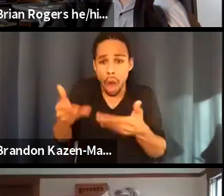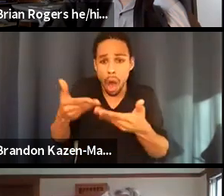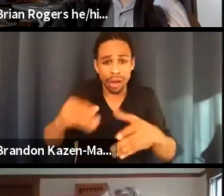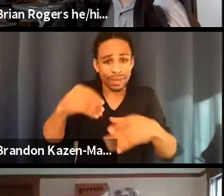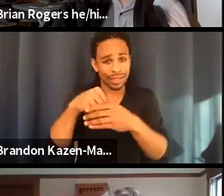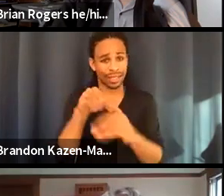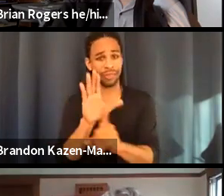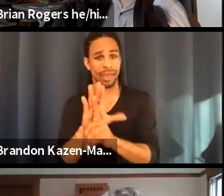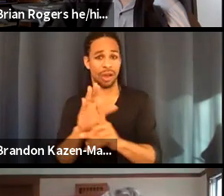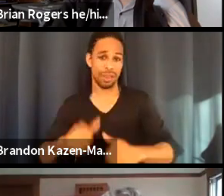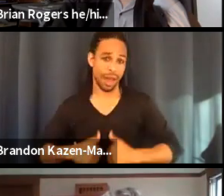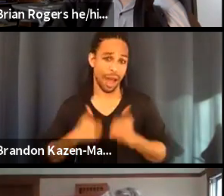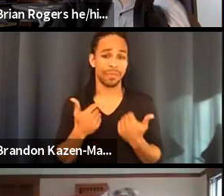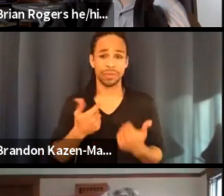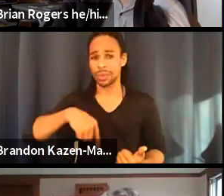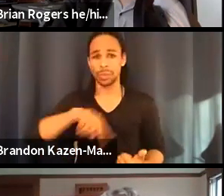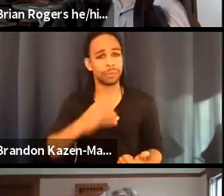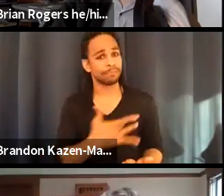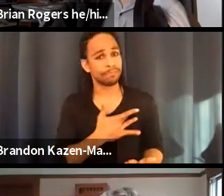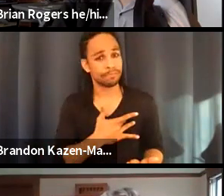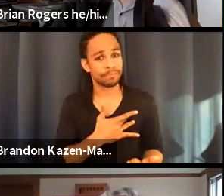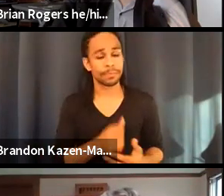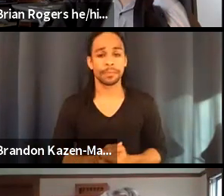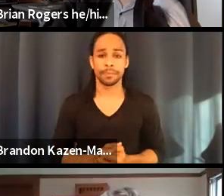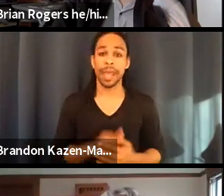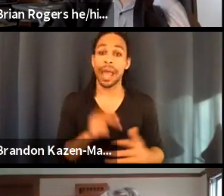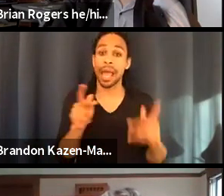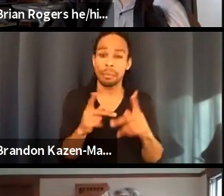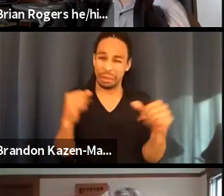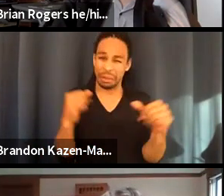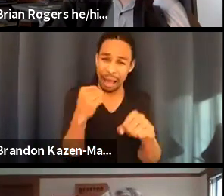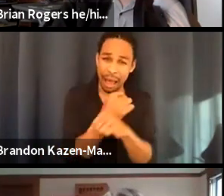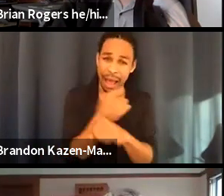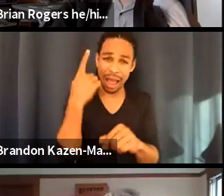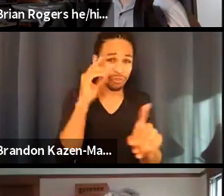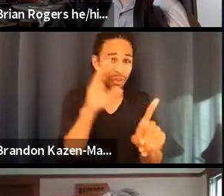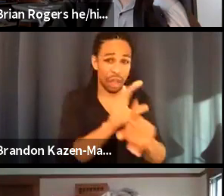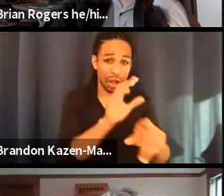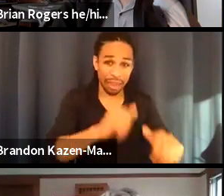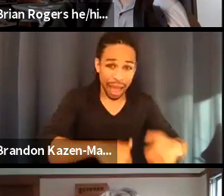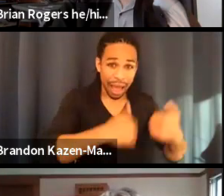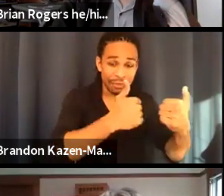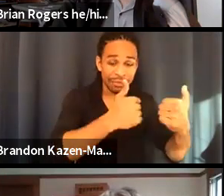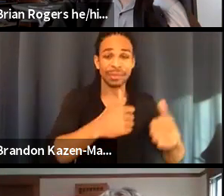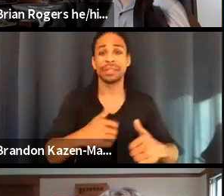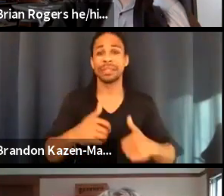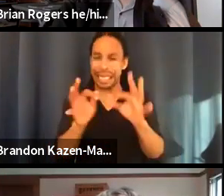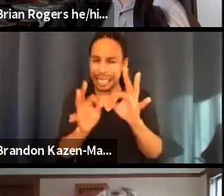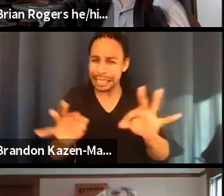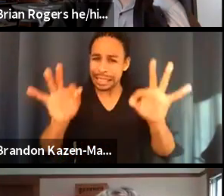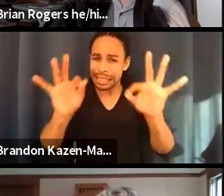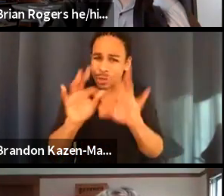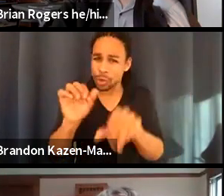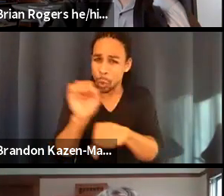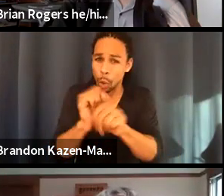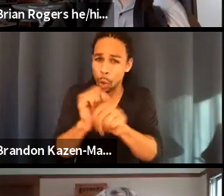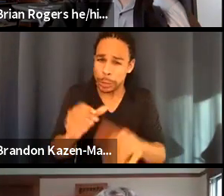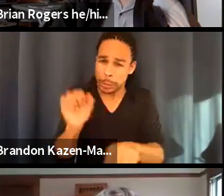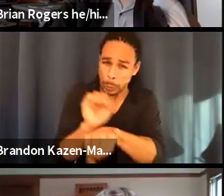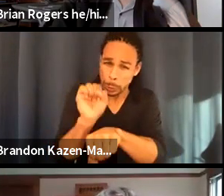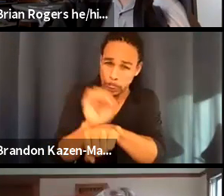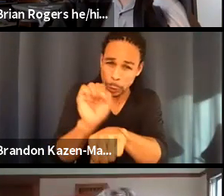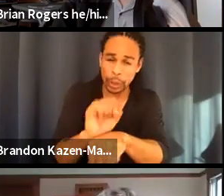As people fight for their lives, as laborers do the essential work they need to do to keep people alive, to